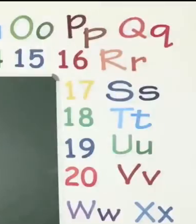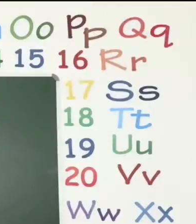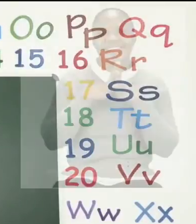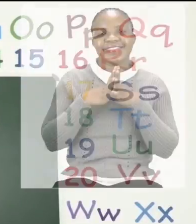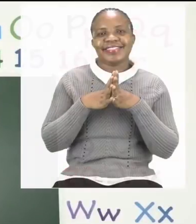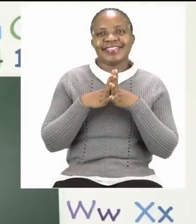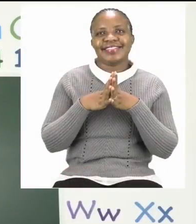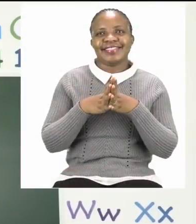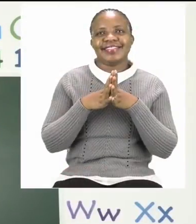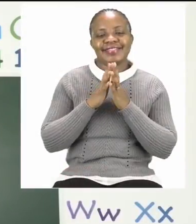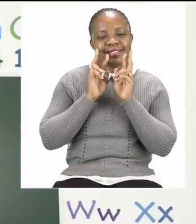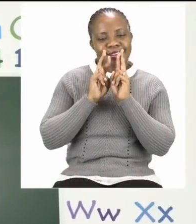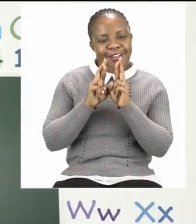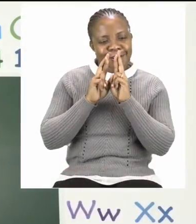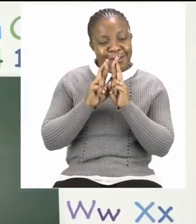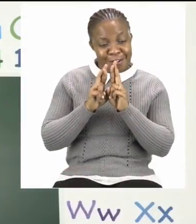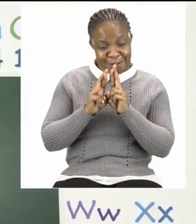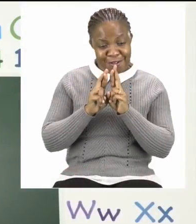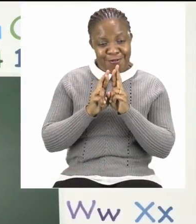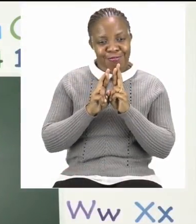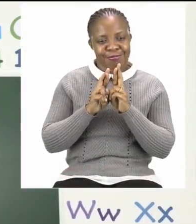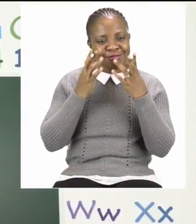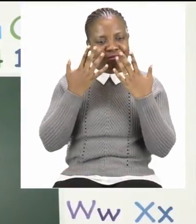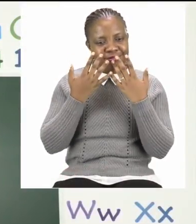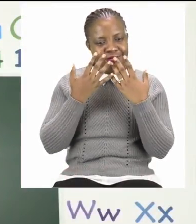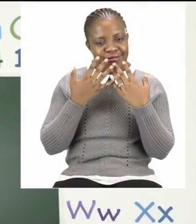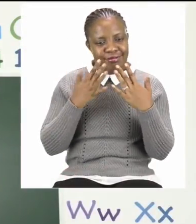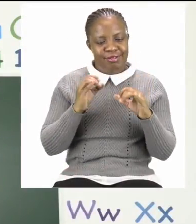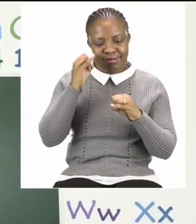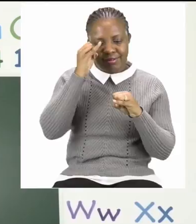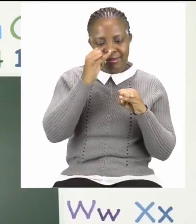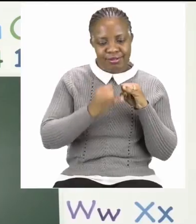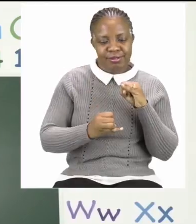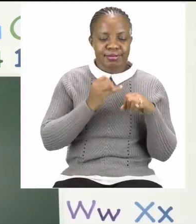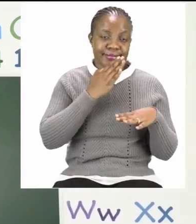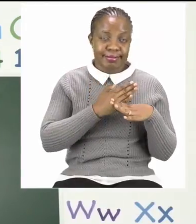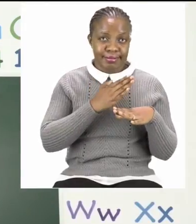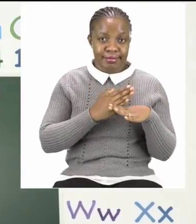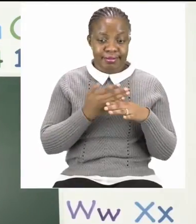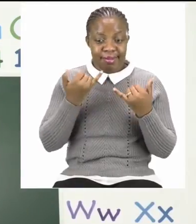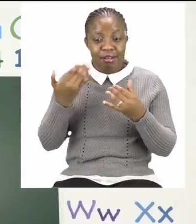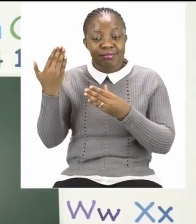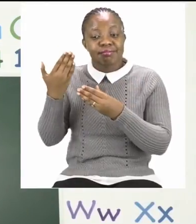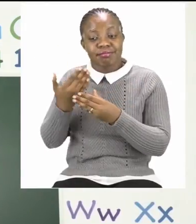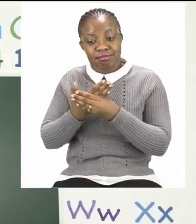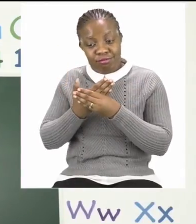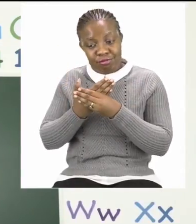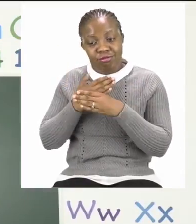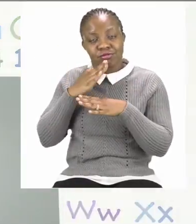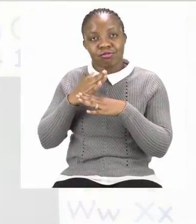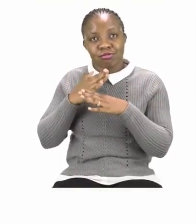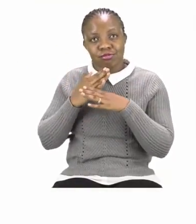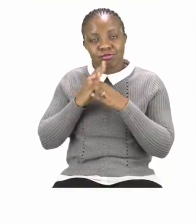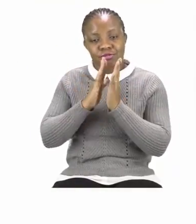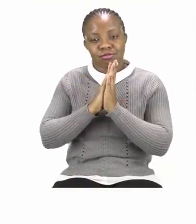I hope you managed to finish the last exercise. Now, let us turn to page 24 for